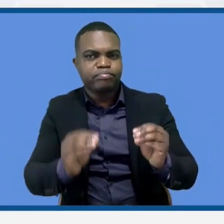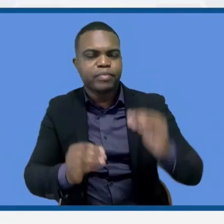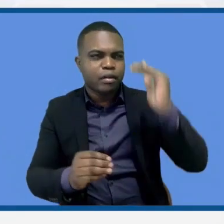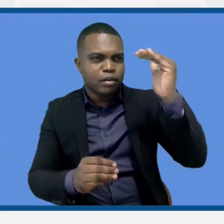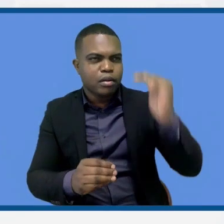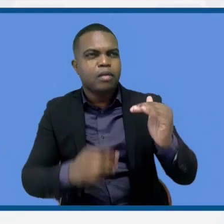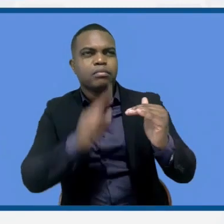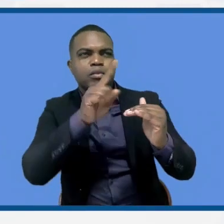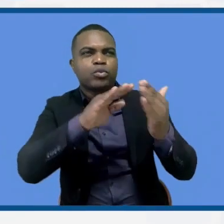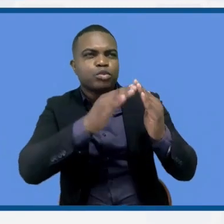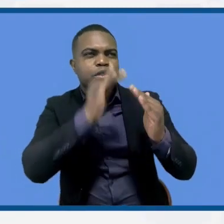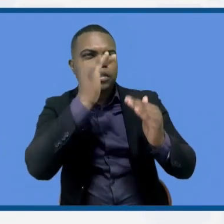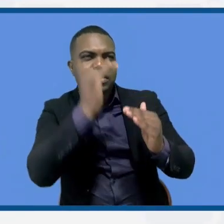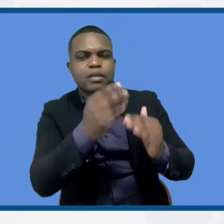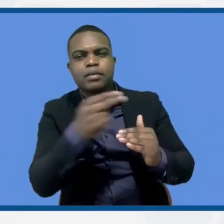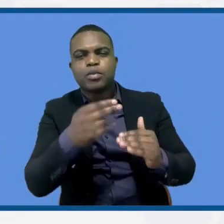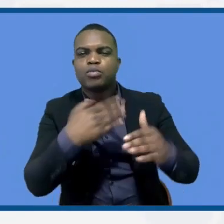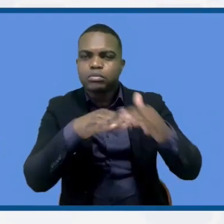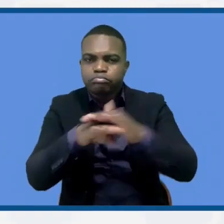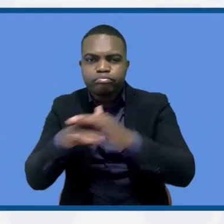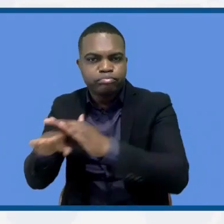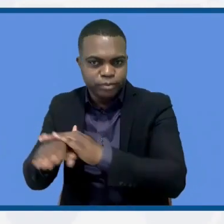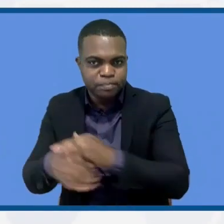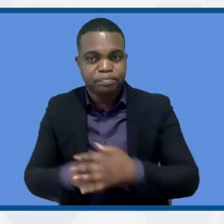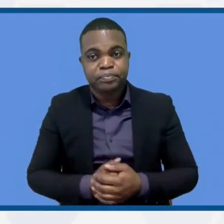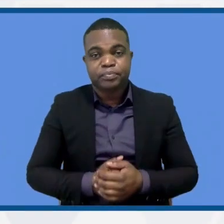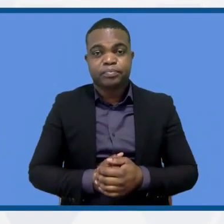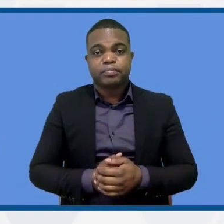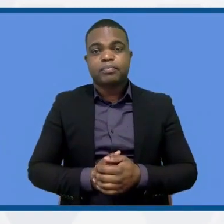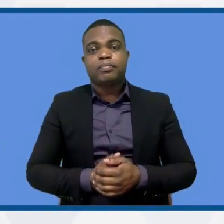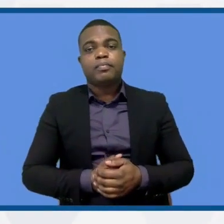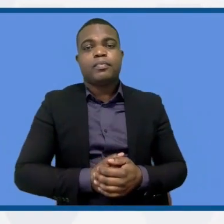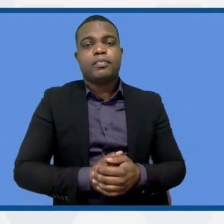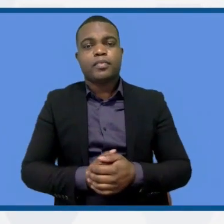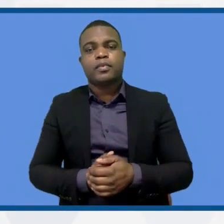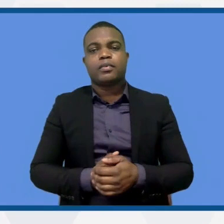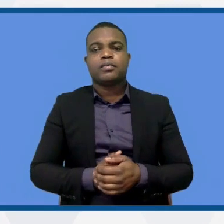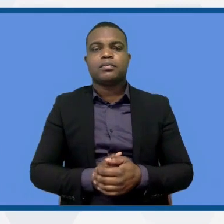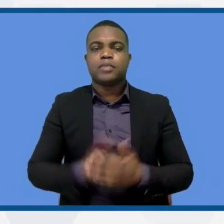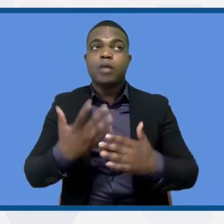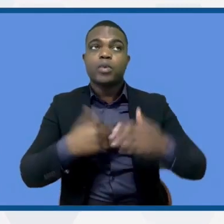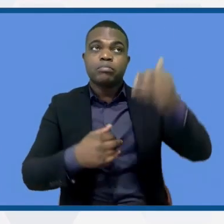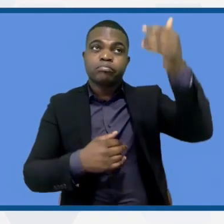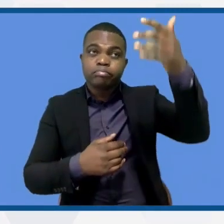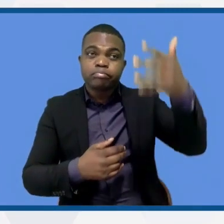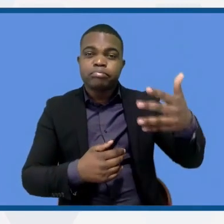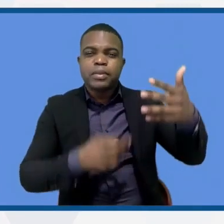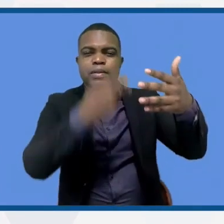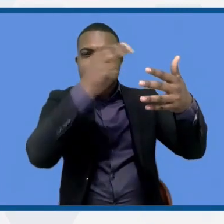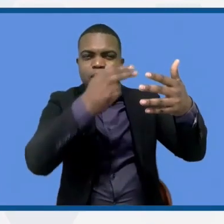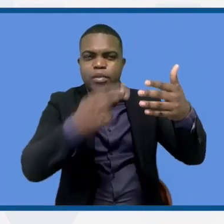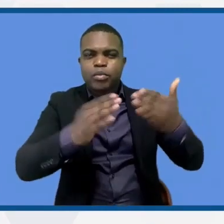And so the government of Jamaica, through the National Disaster Office, would have accepted this. And so now when looking at ranking